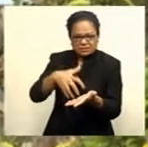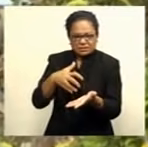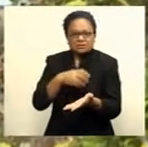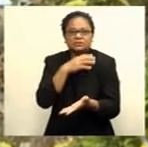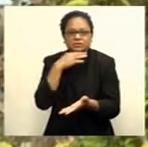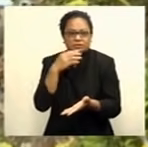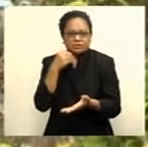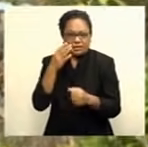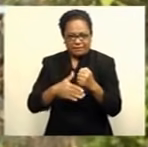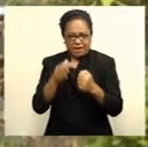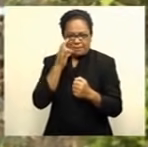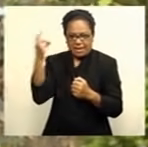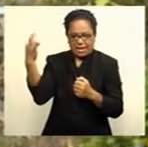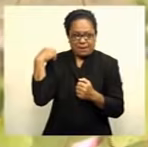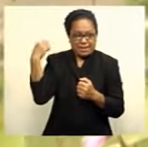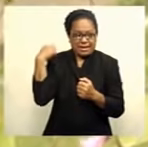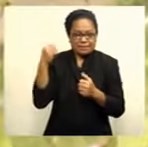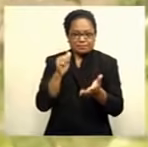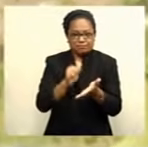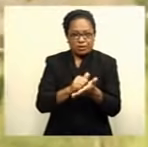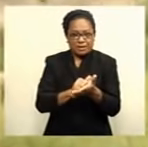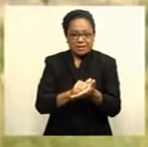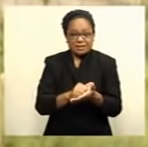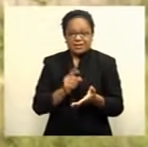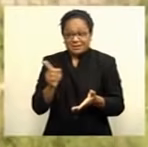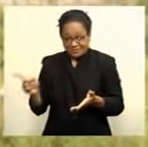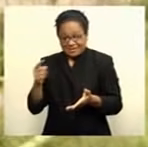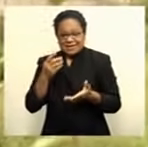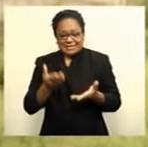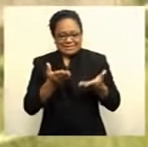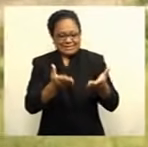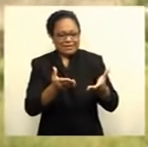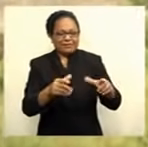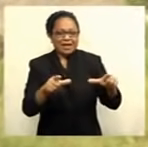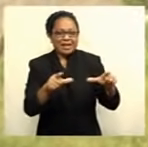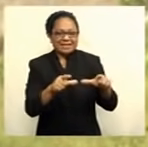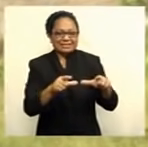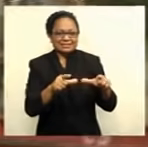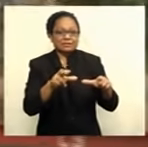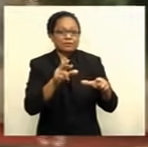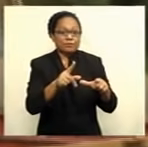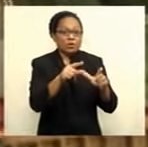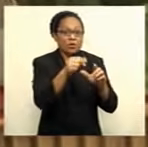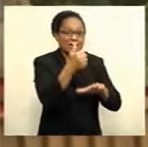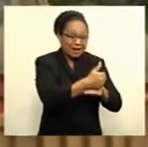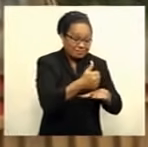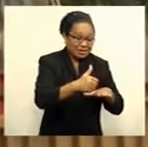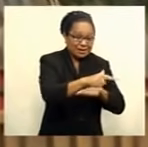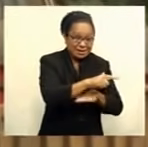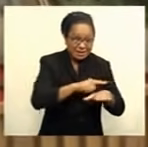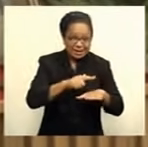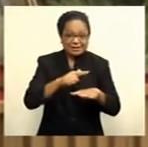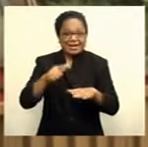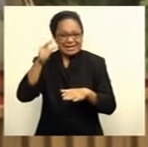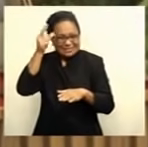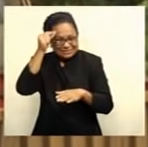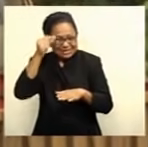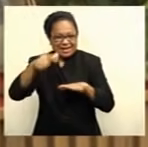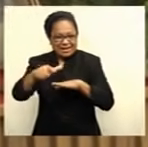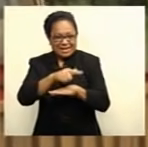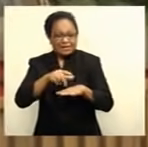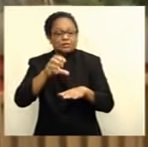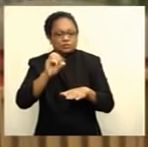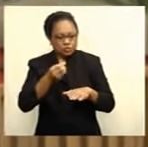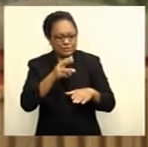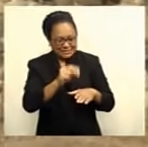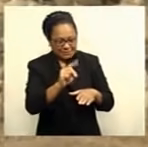Matana says the ministry issues the license for both state land and native land sand, and a checklist needs to be ticked before